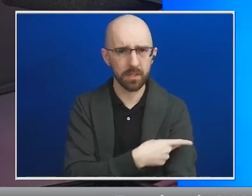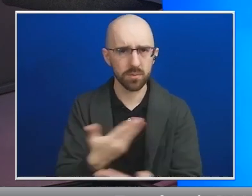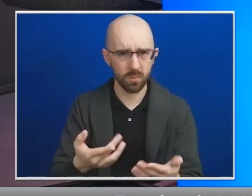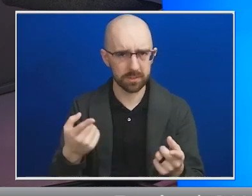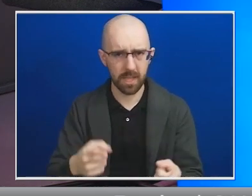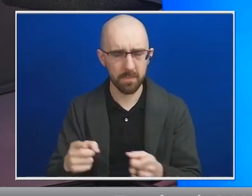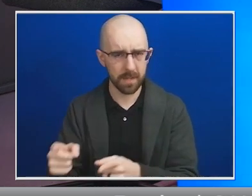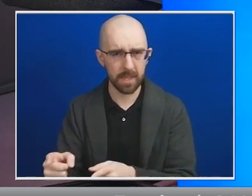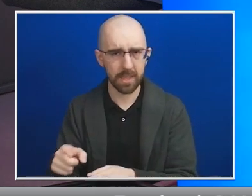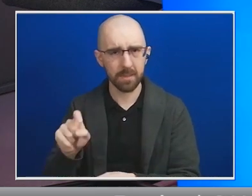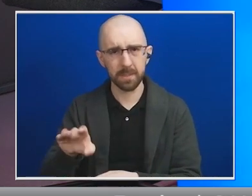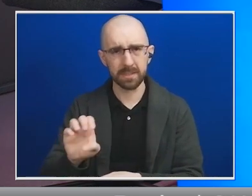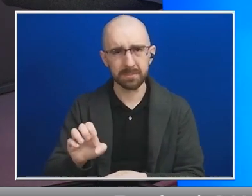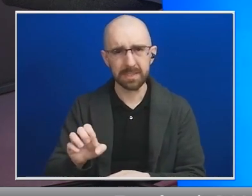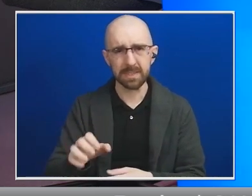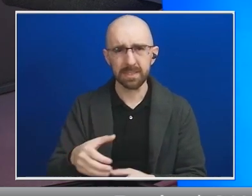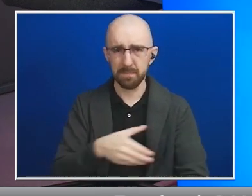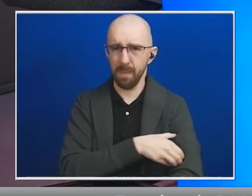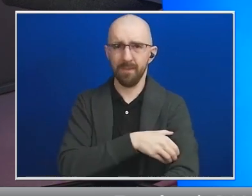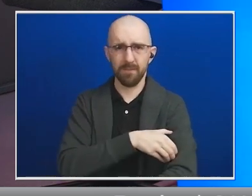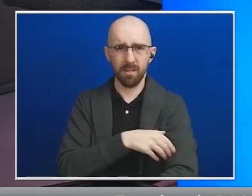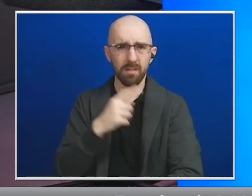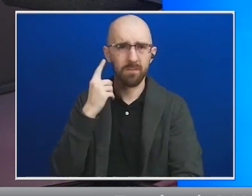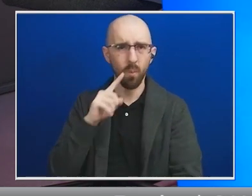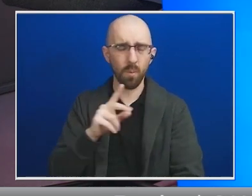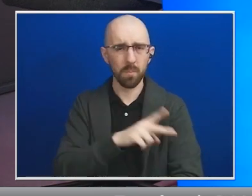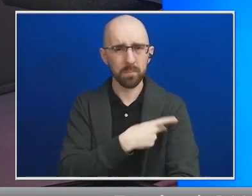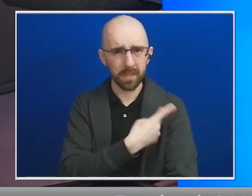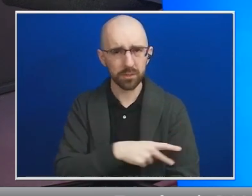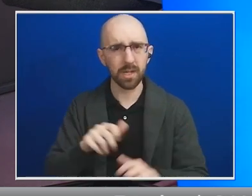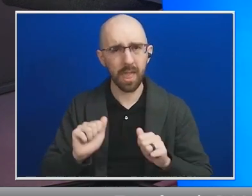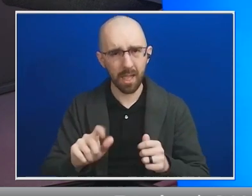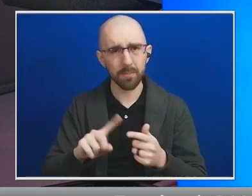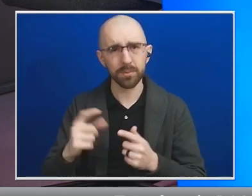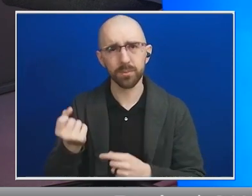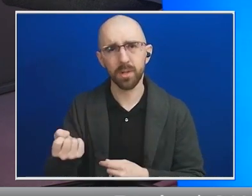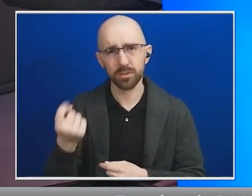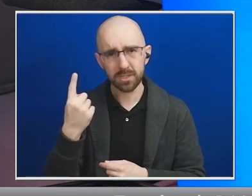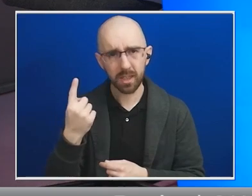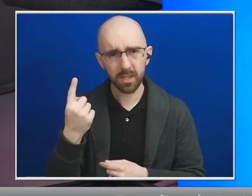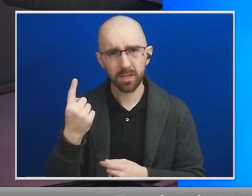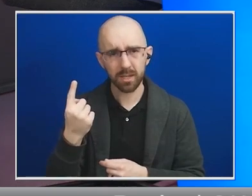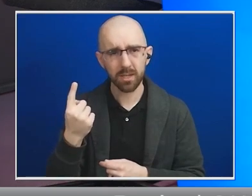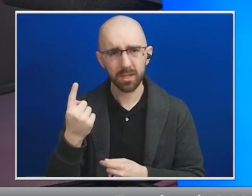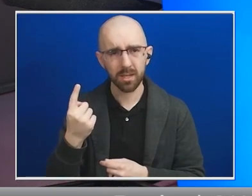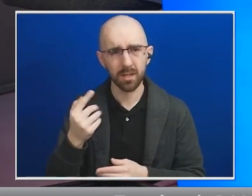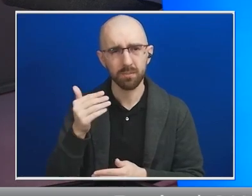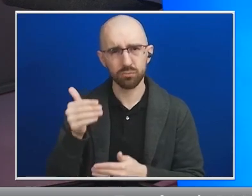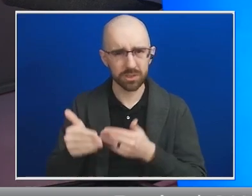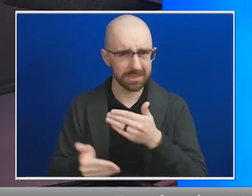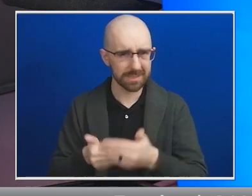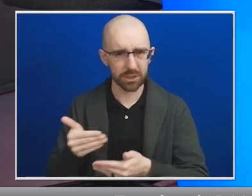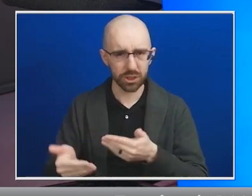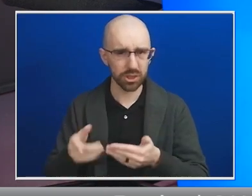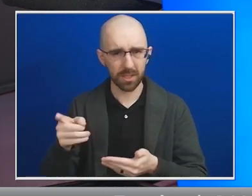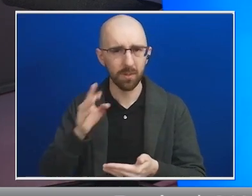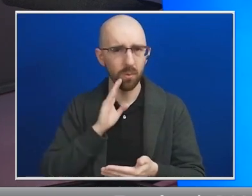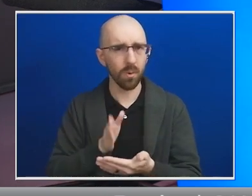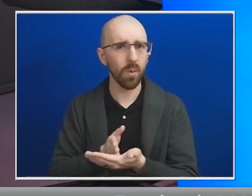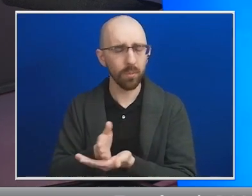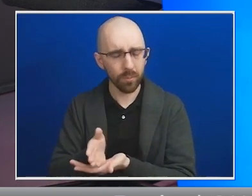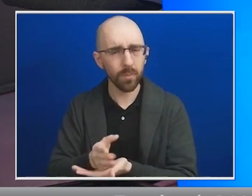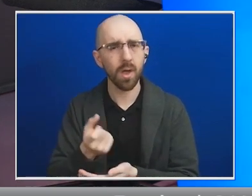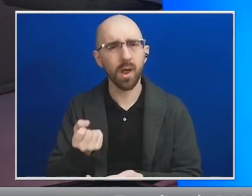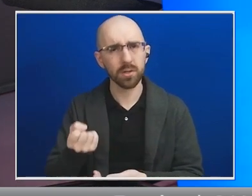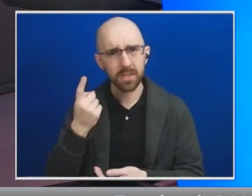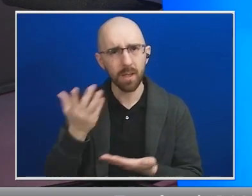pretty powerful for a patient to be able to understand the procedure they're about to undergo and understand what's happening in their